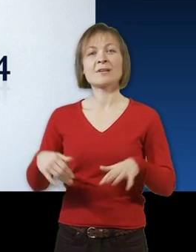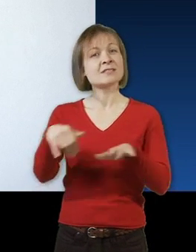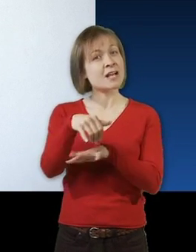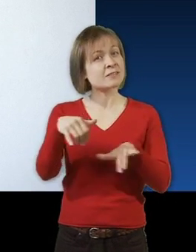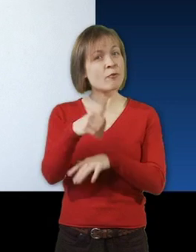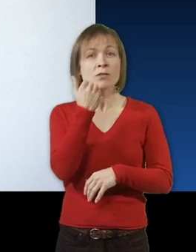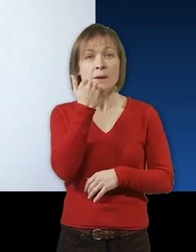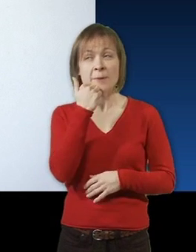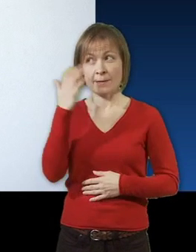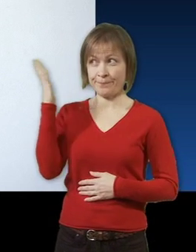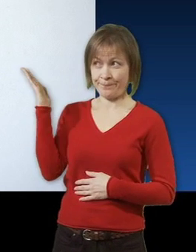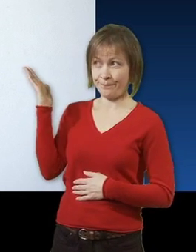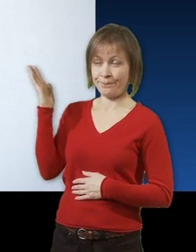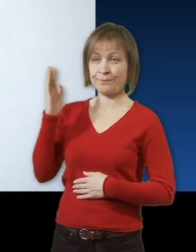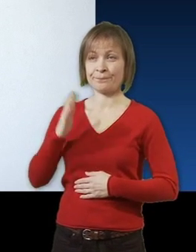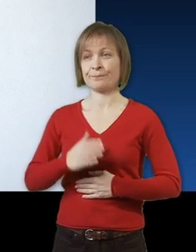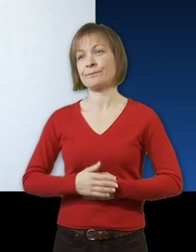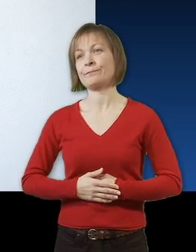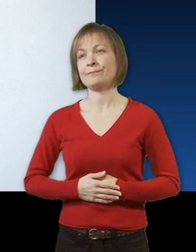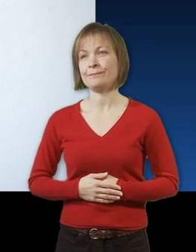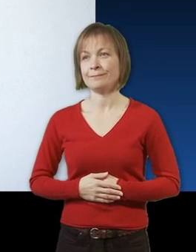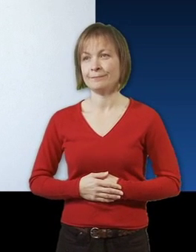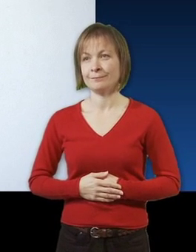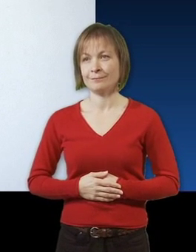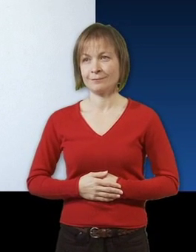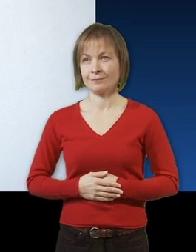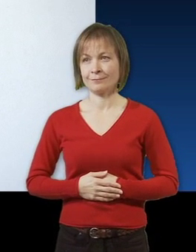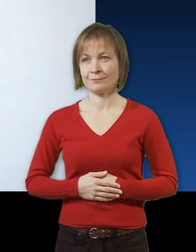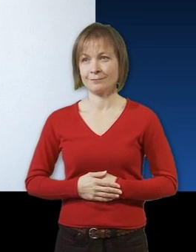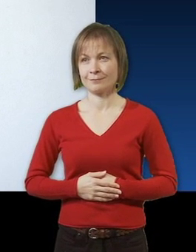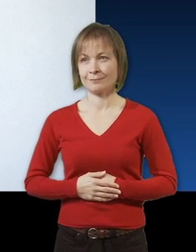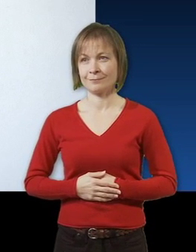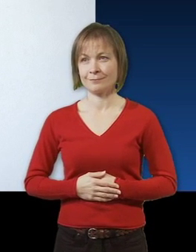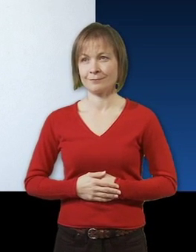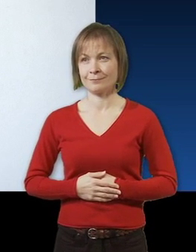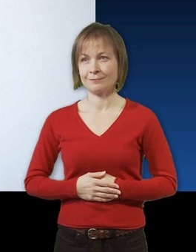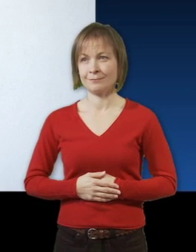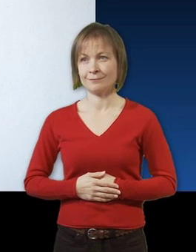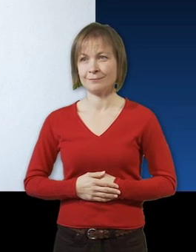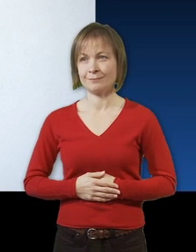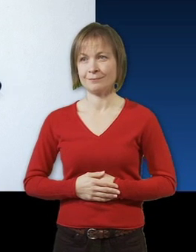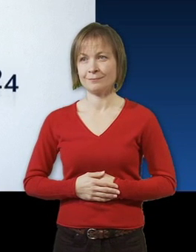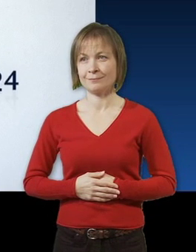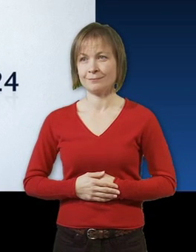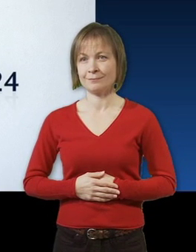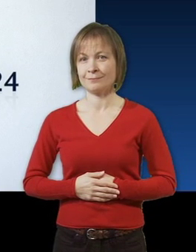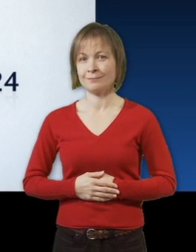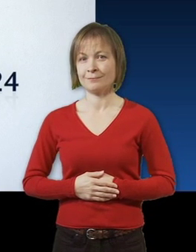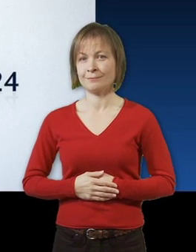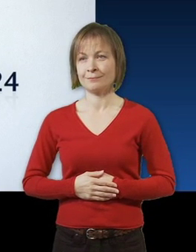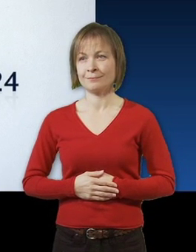The text phone number is 18001 08454 24 24